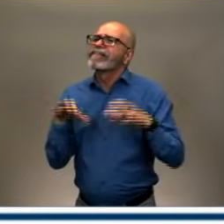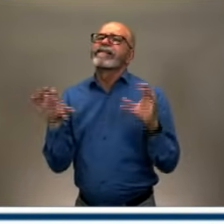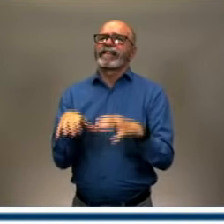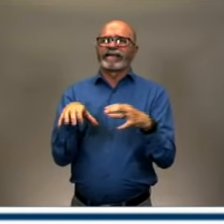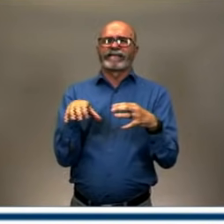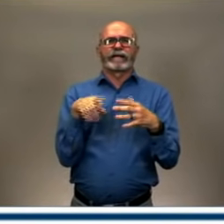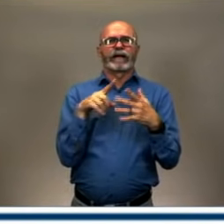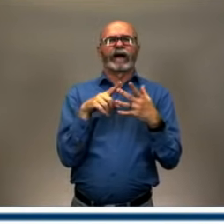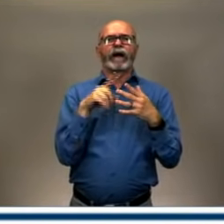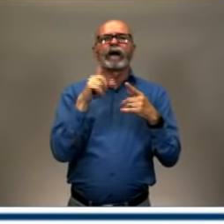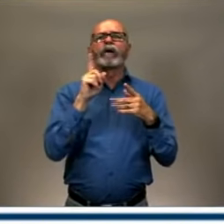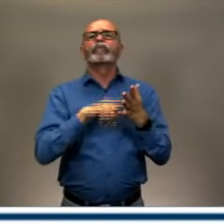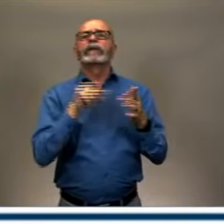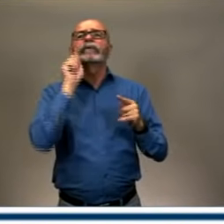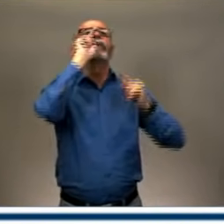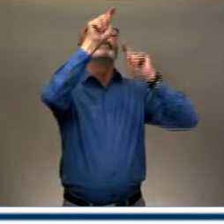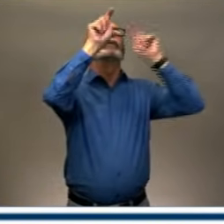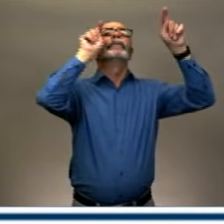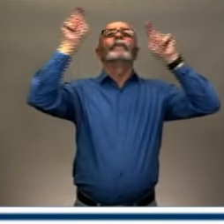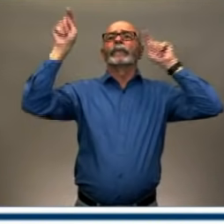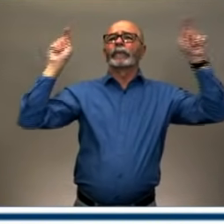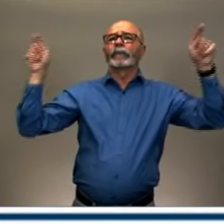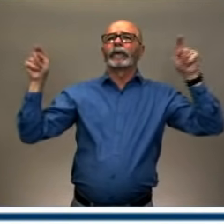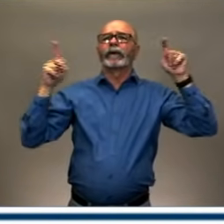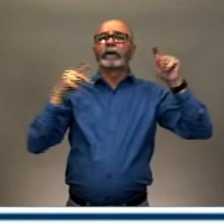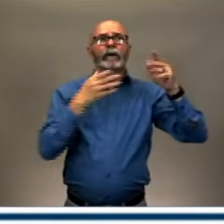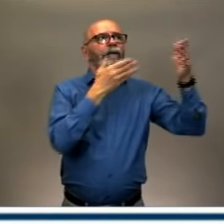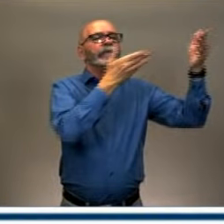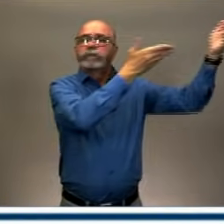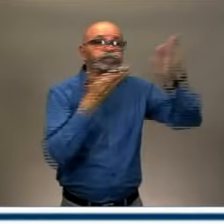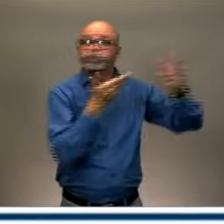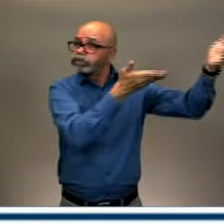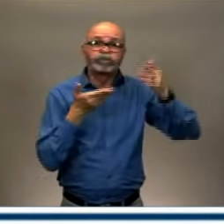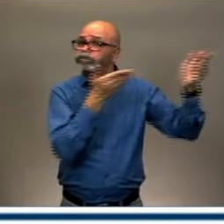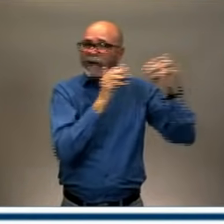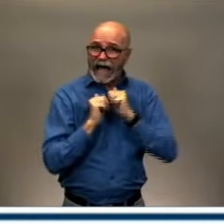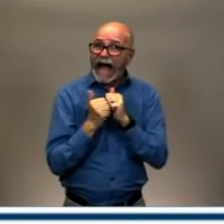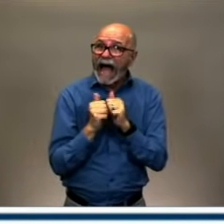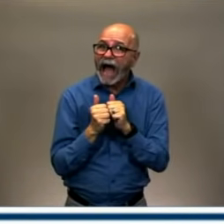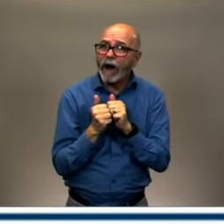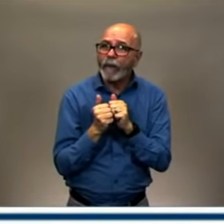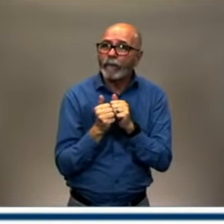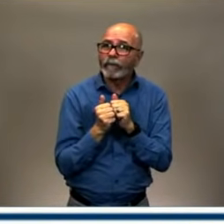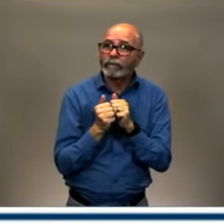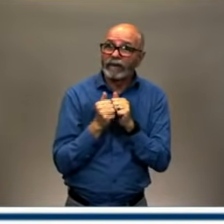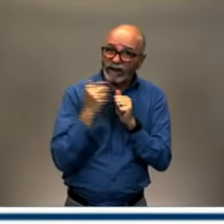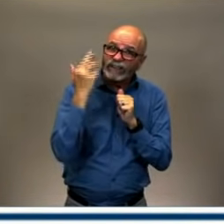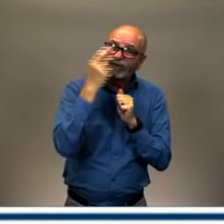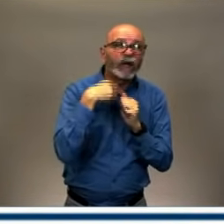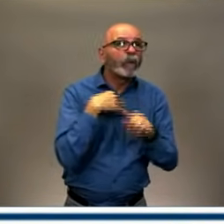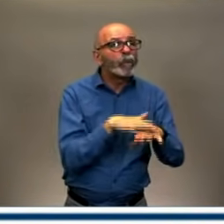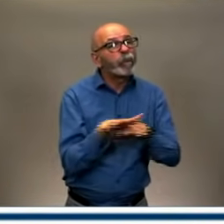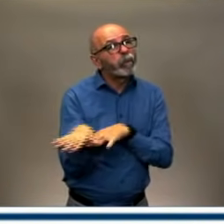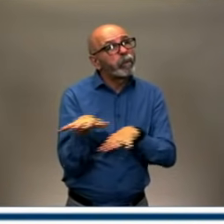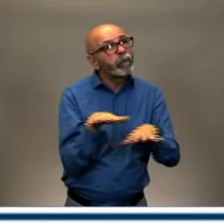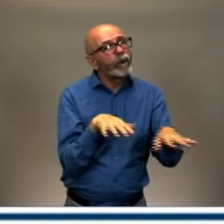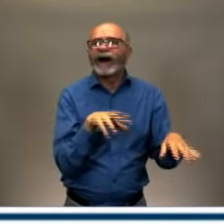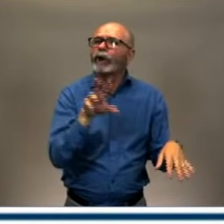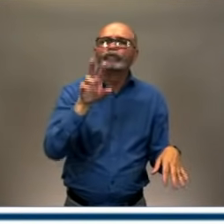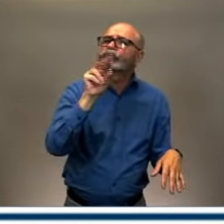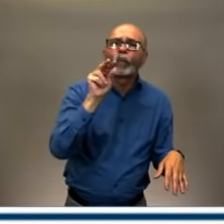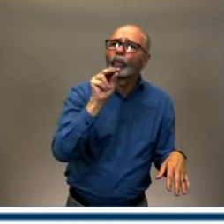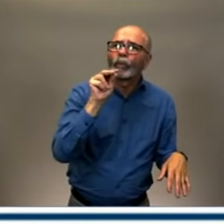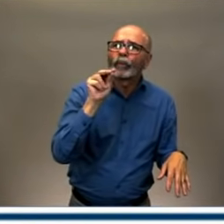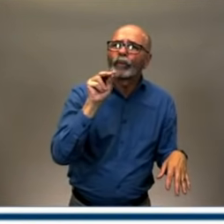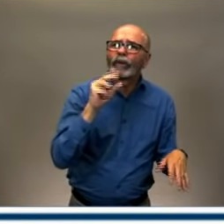province, is looking at various delivery models. So that not because we're going to slow down the vaccine that we currently have, we're going to use those models to deliver the